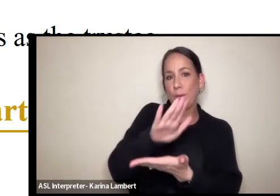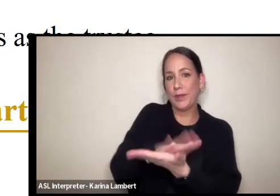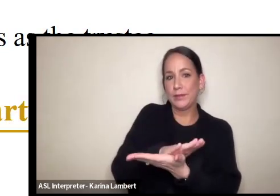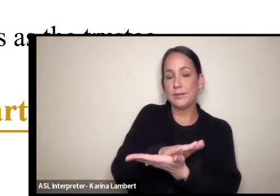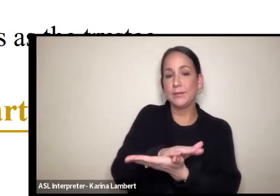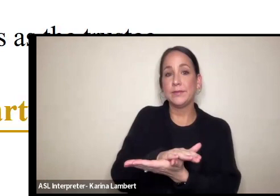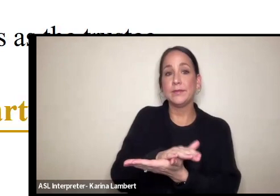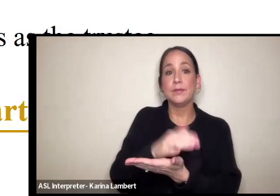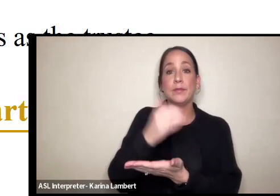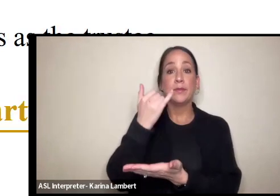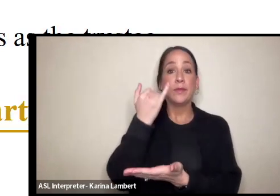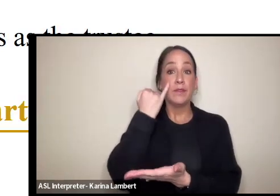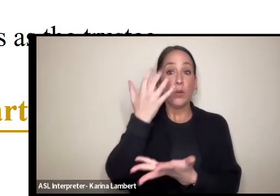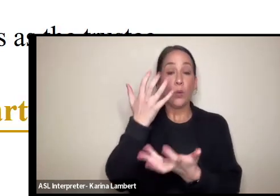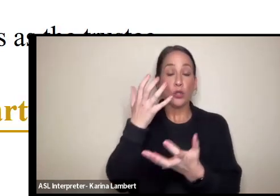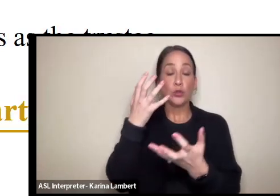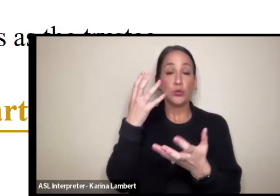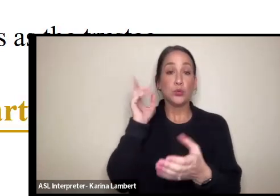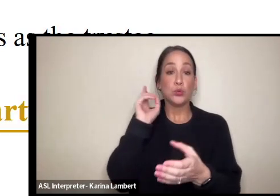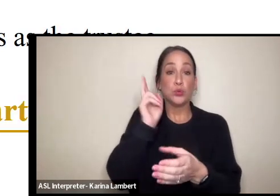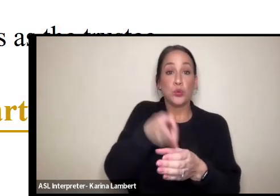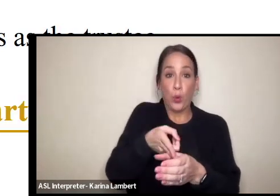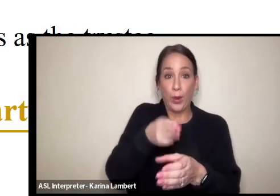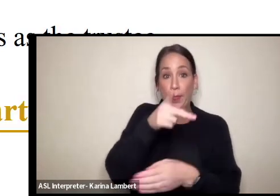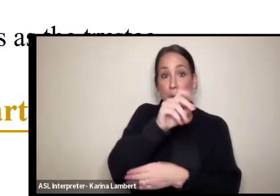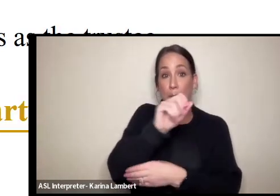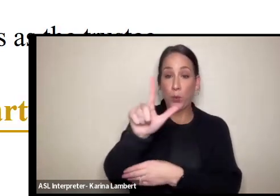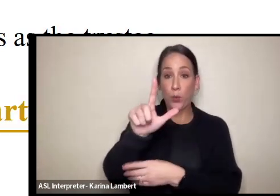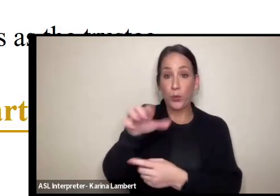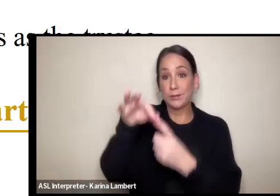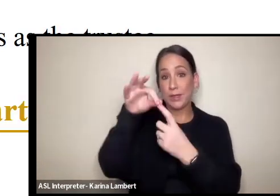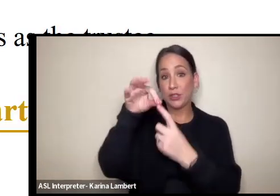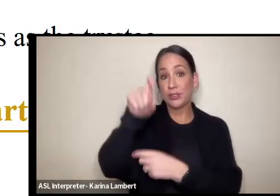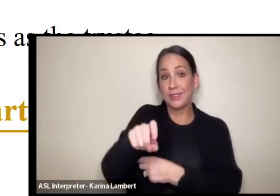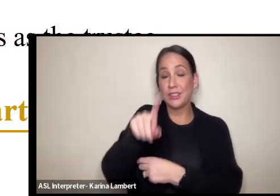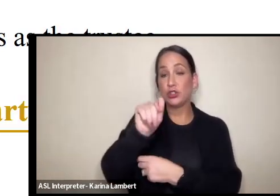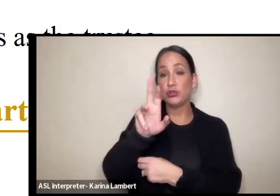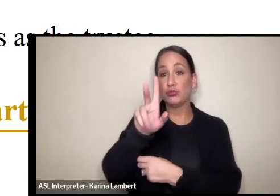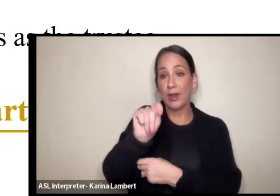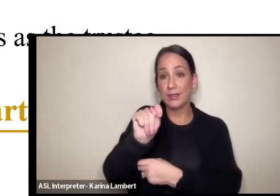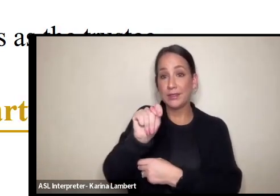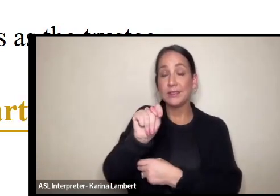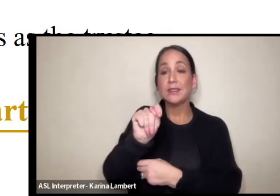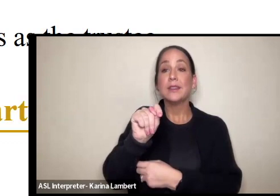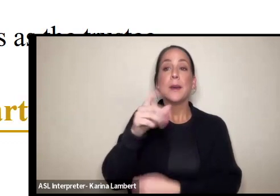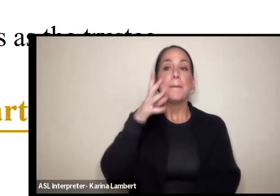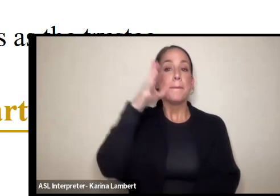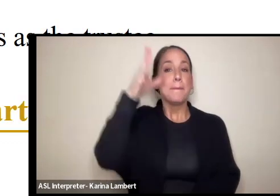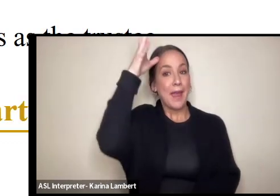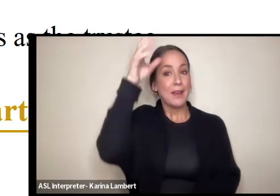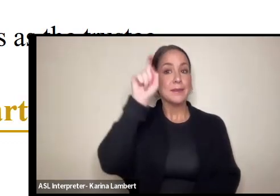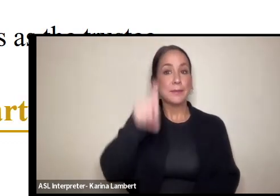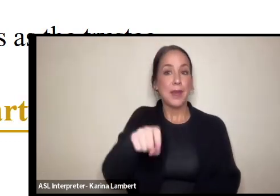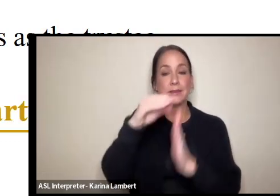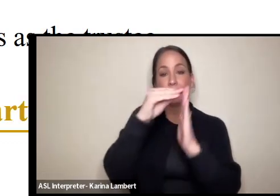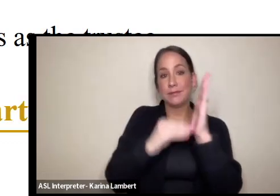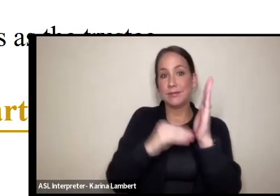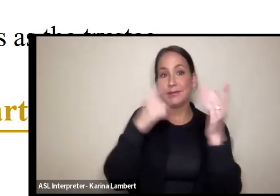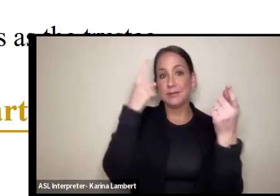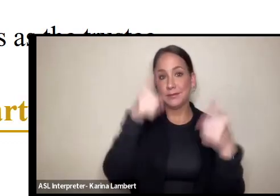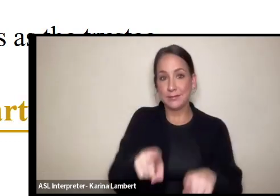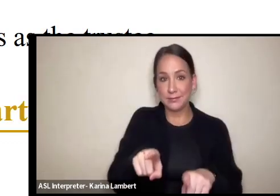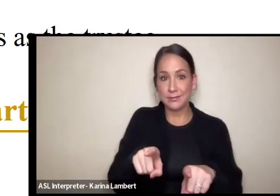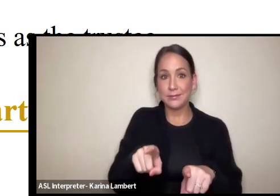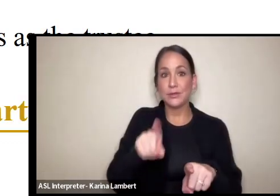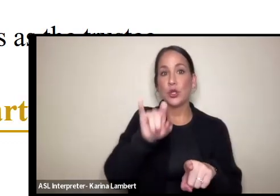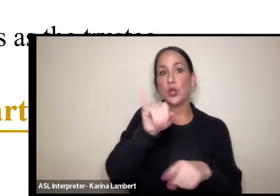the pooled special needs trust, the parents must complete and sign a joinder